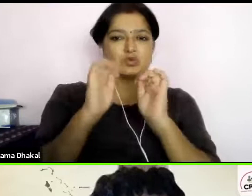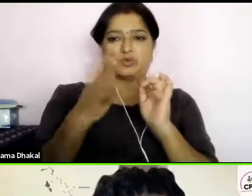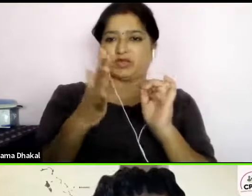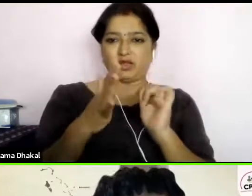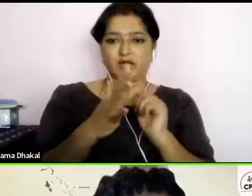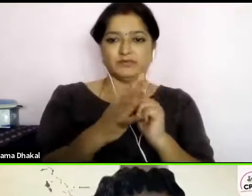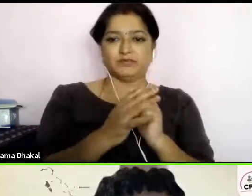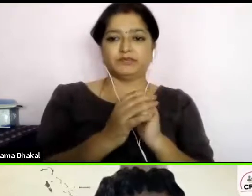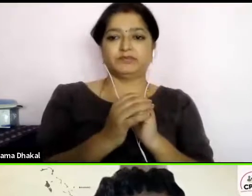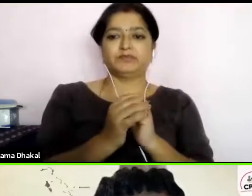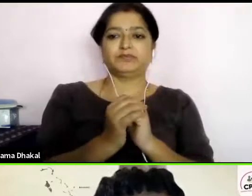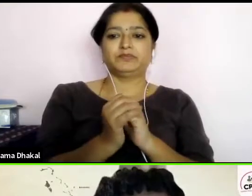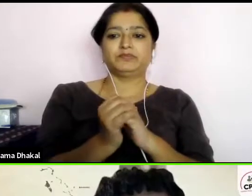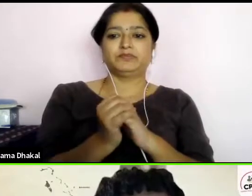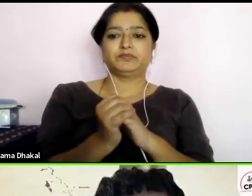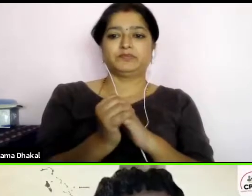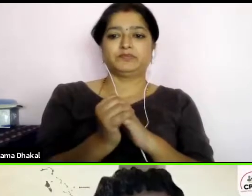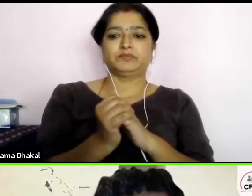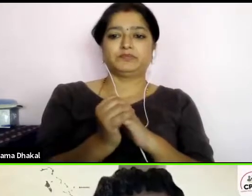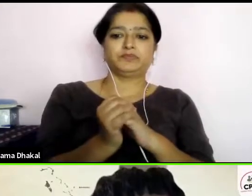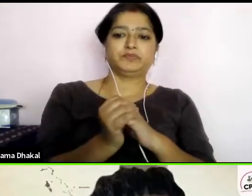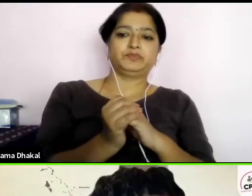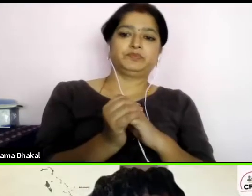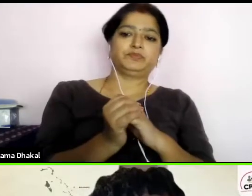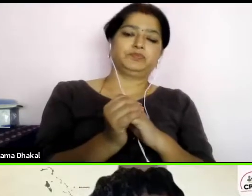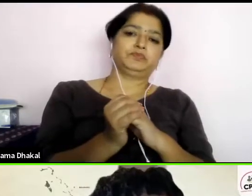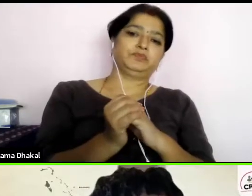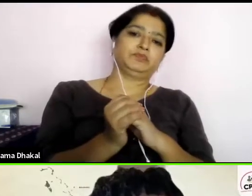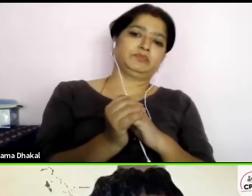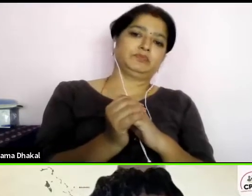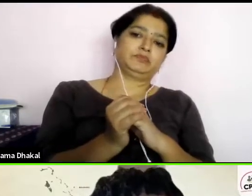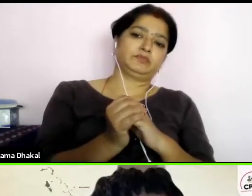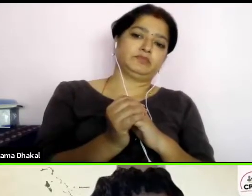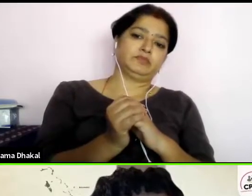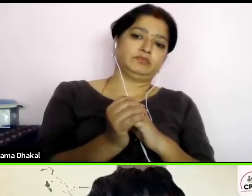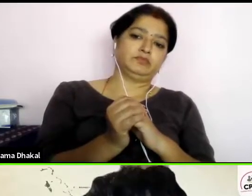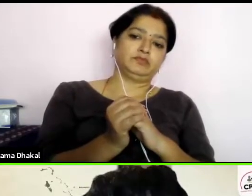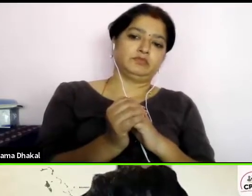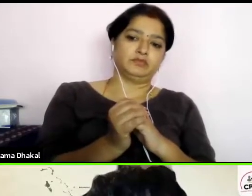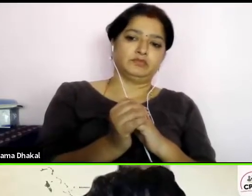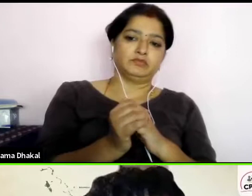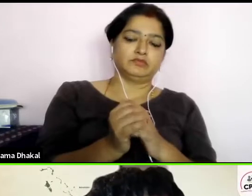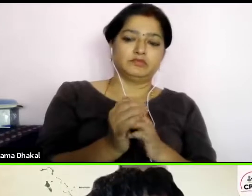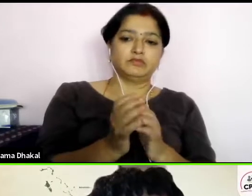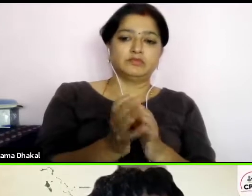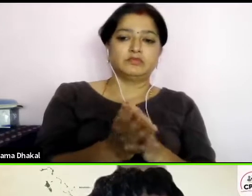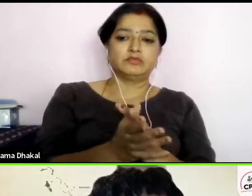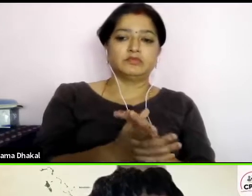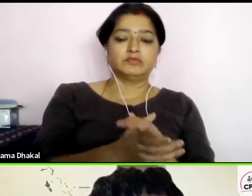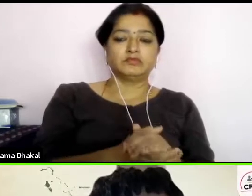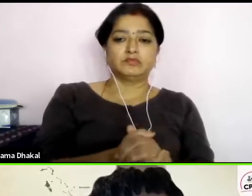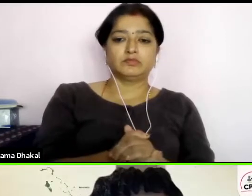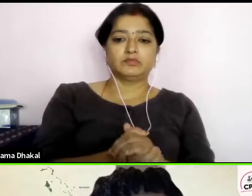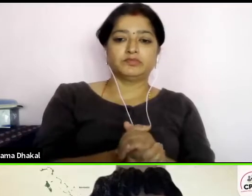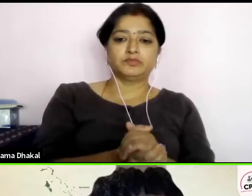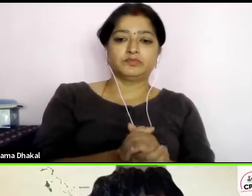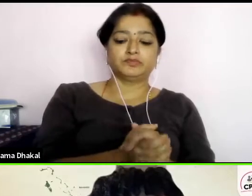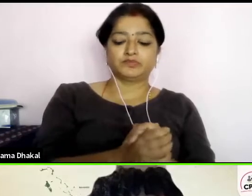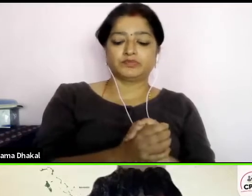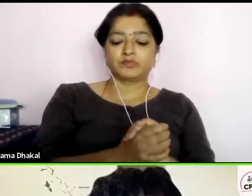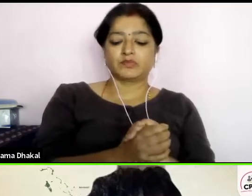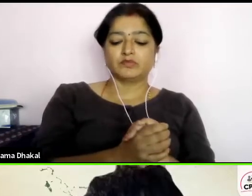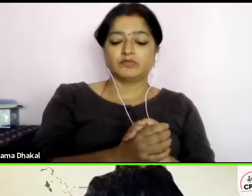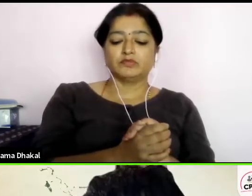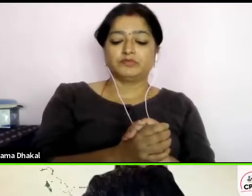margins. So while I do understand the importance of it and I understand the need to lobby to ensure